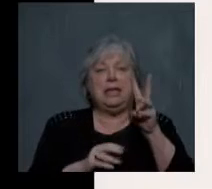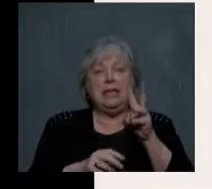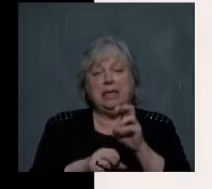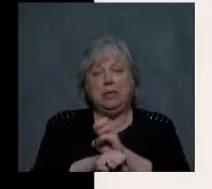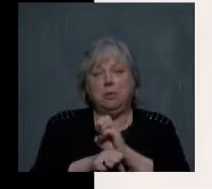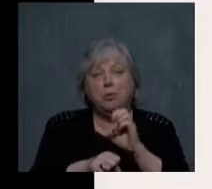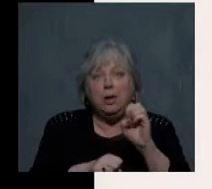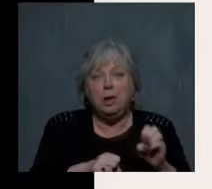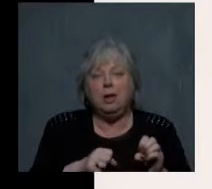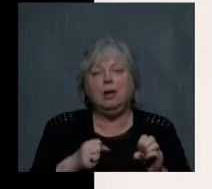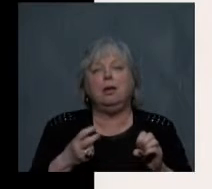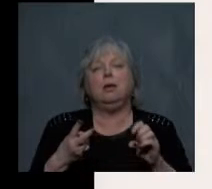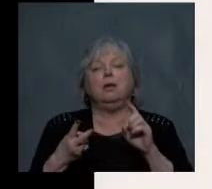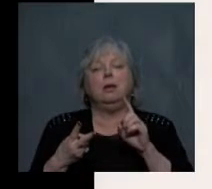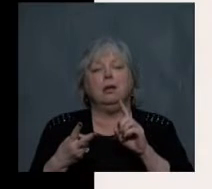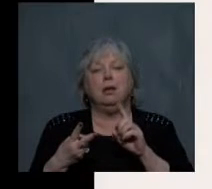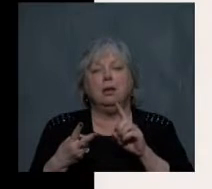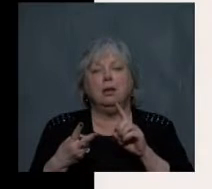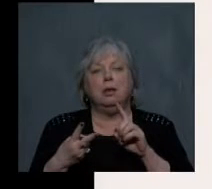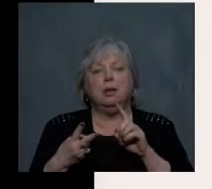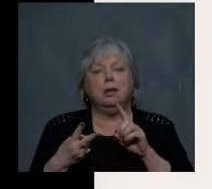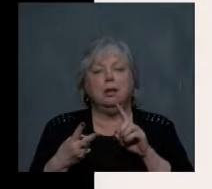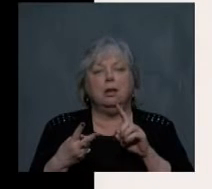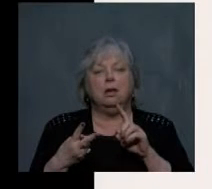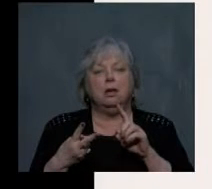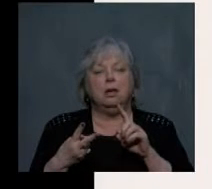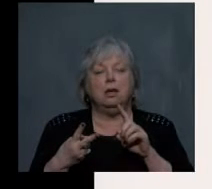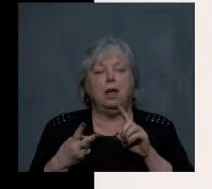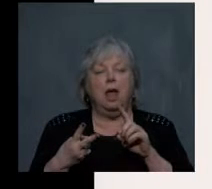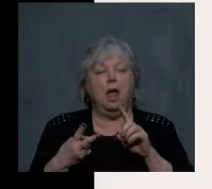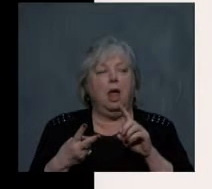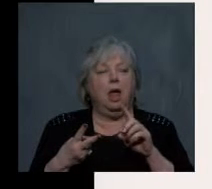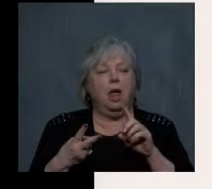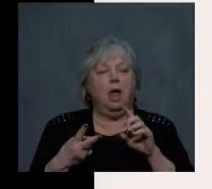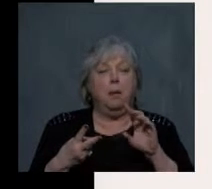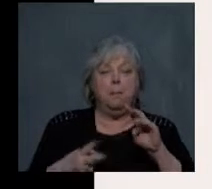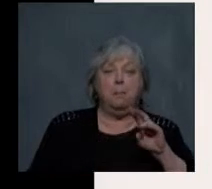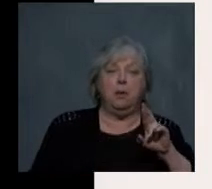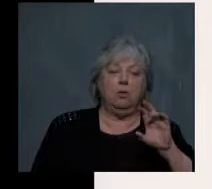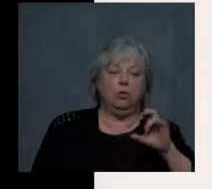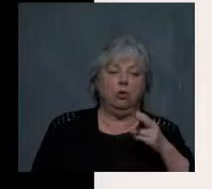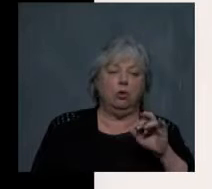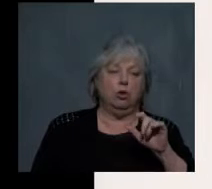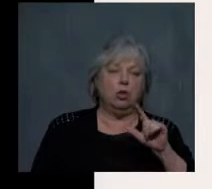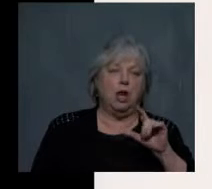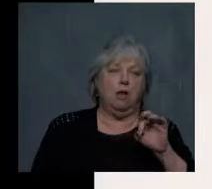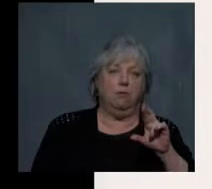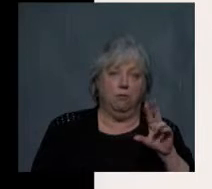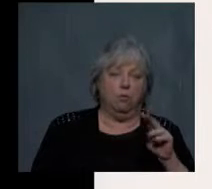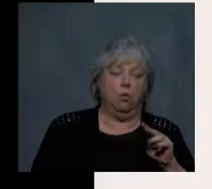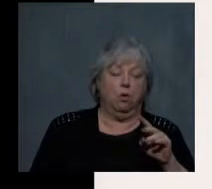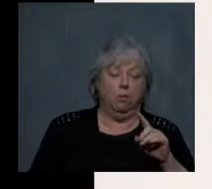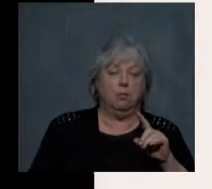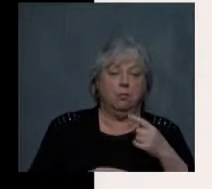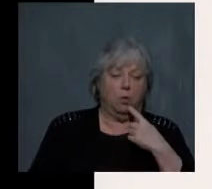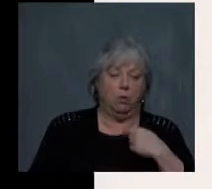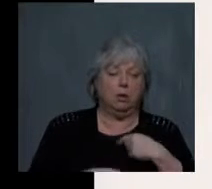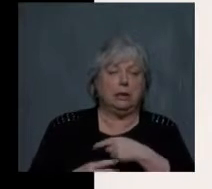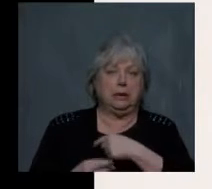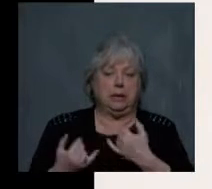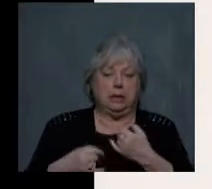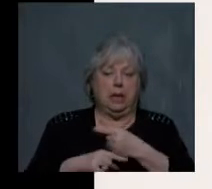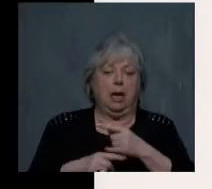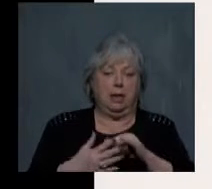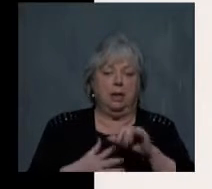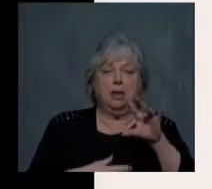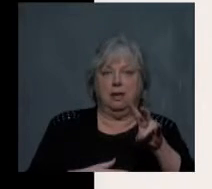employees. Mr. Shalhorn confirmed to us today that there are 7 employees.